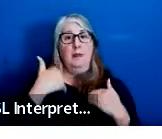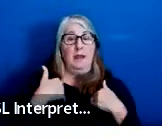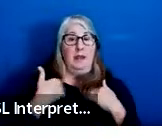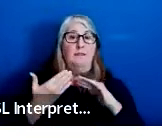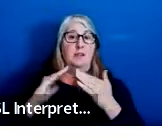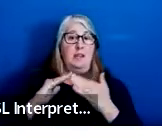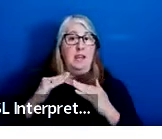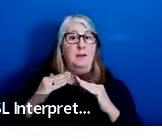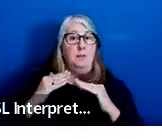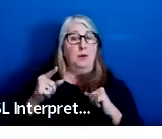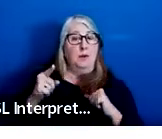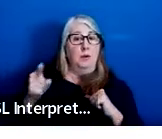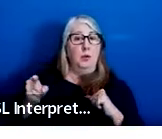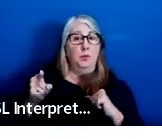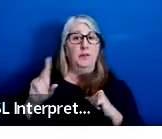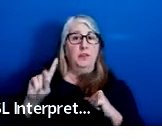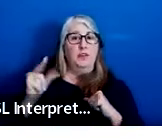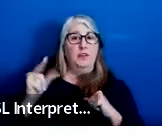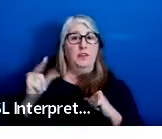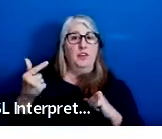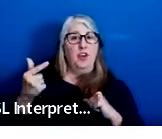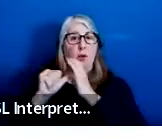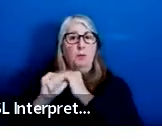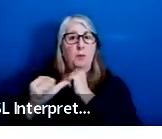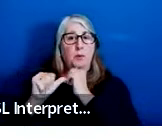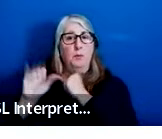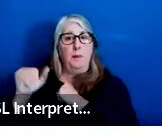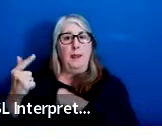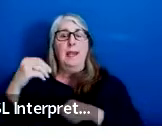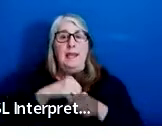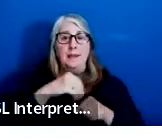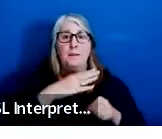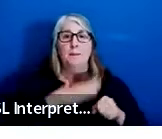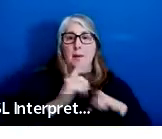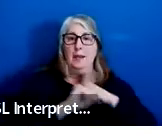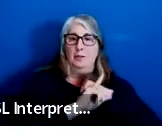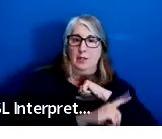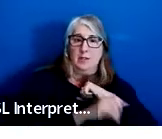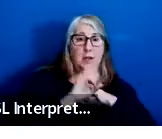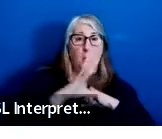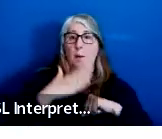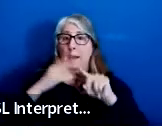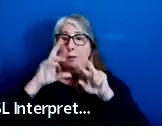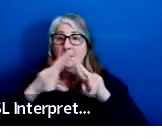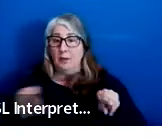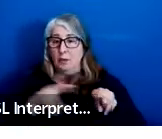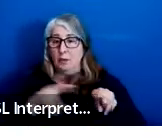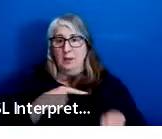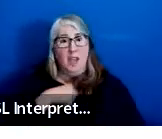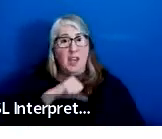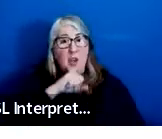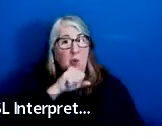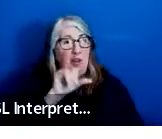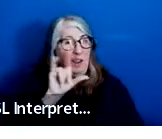their dog poo bags in my trash can and sometimes in my recycle bin. I don't love it. I don't have a